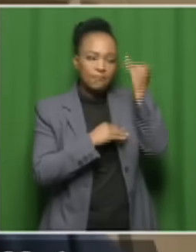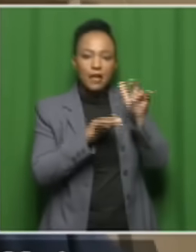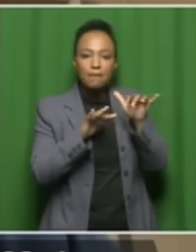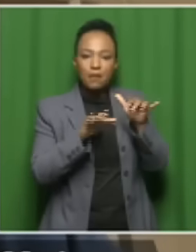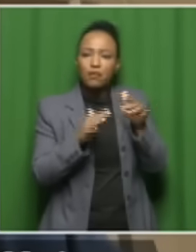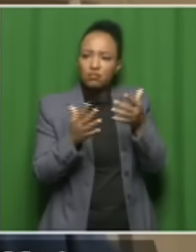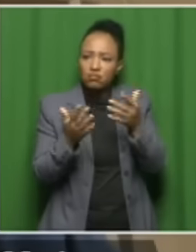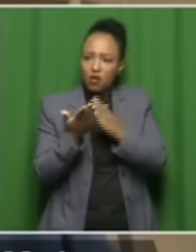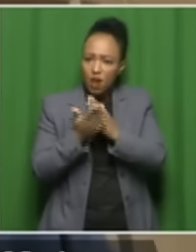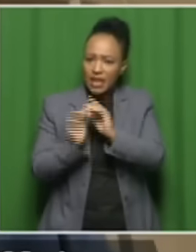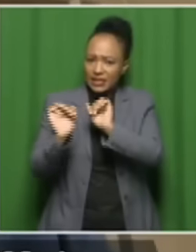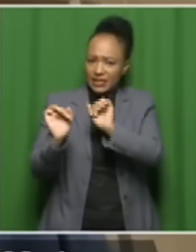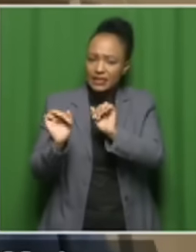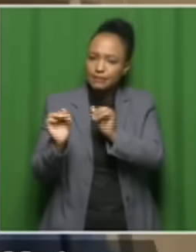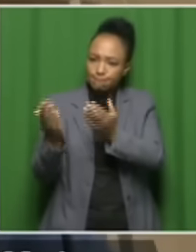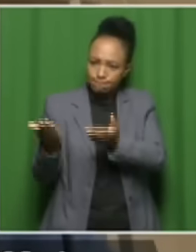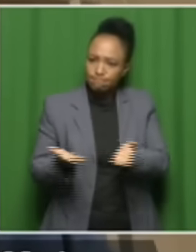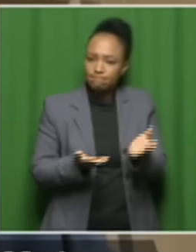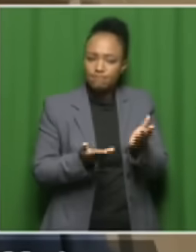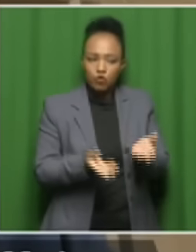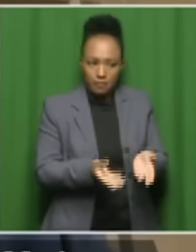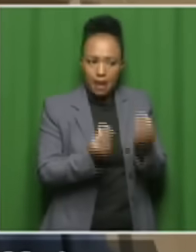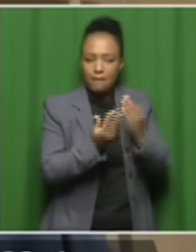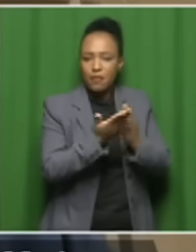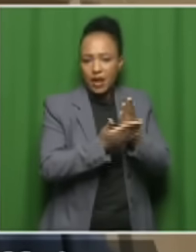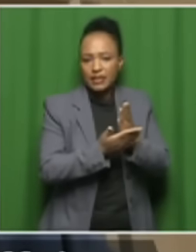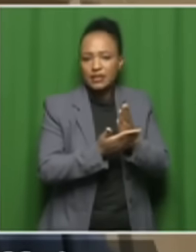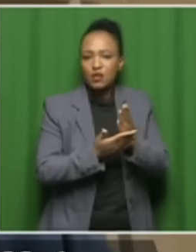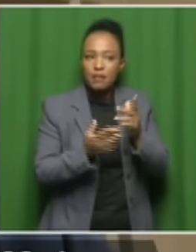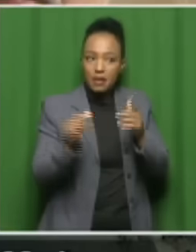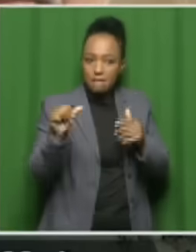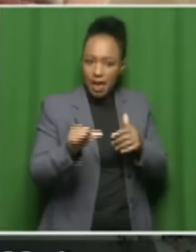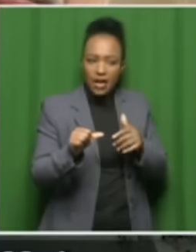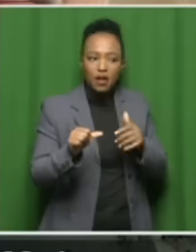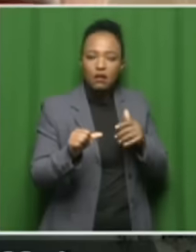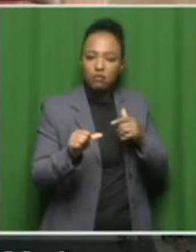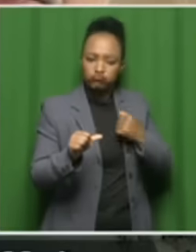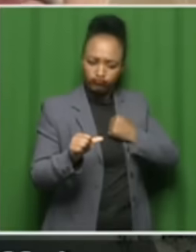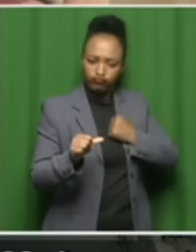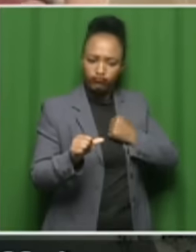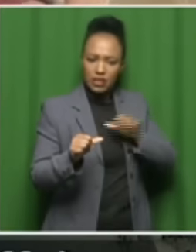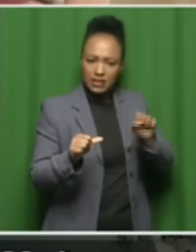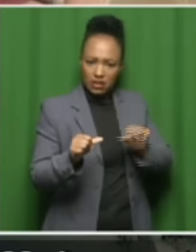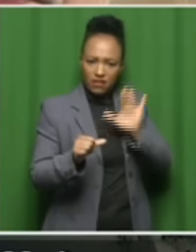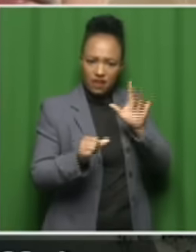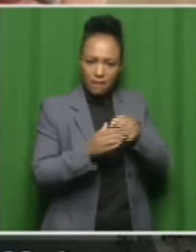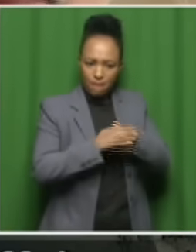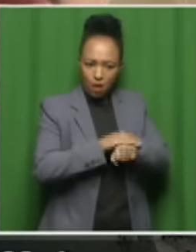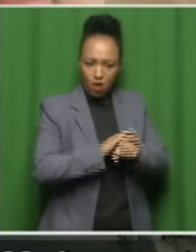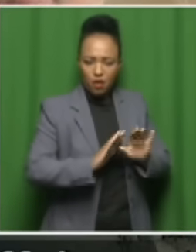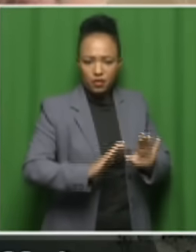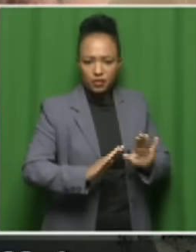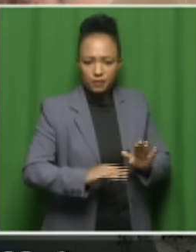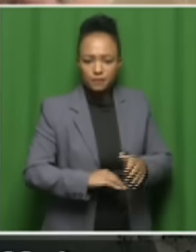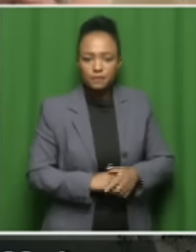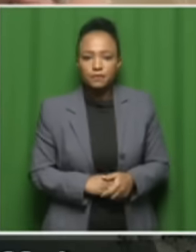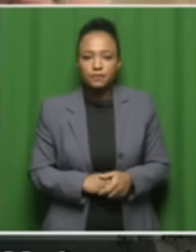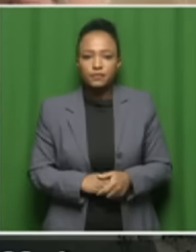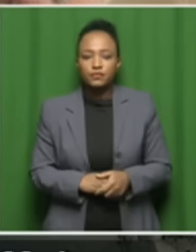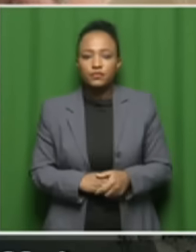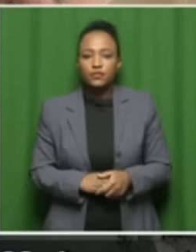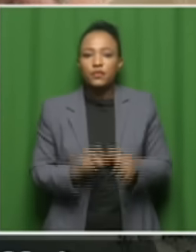rights that they deserve, which will be their citizenship. Yeah, indeed. And so I suppose now we wait for Home Affairs to publish